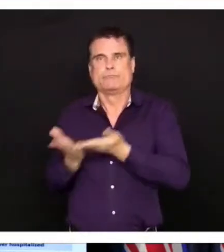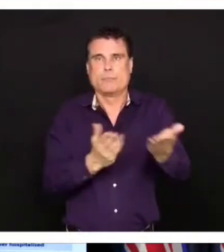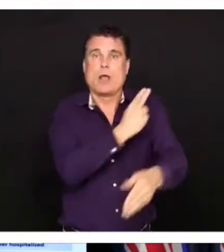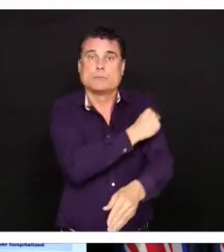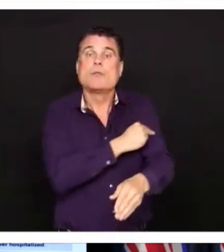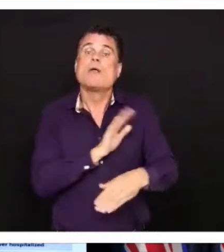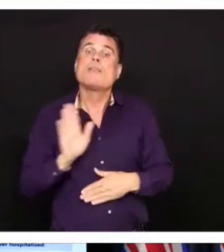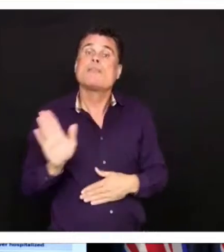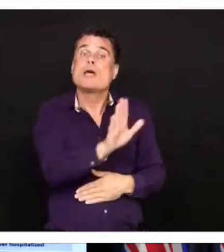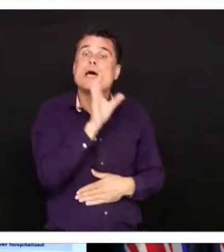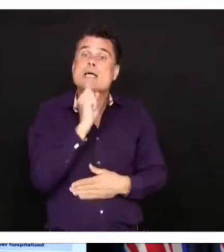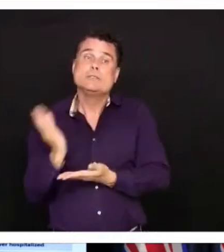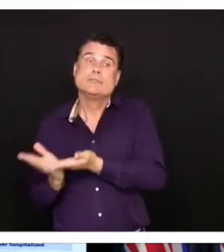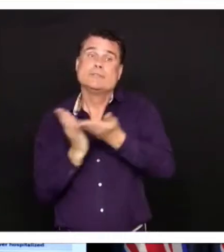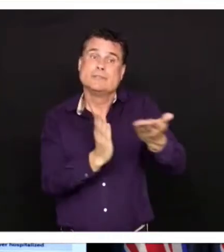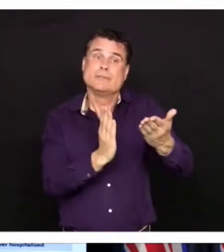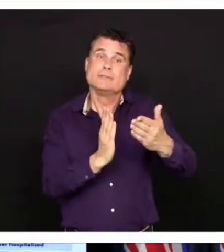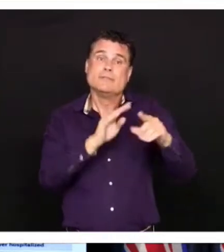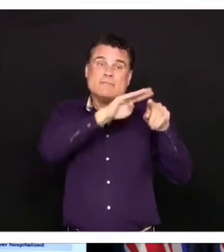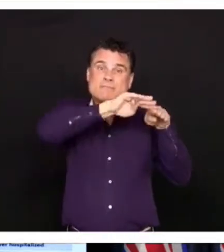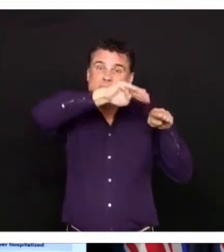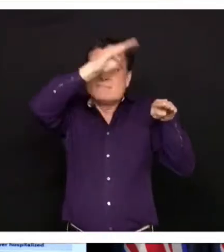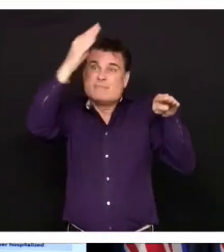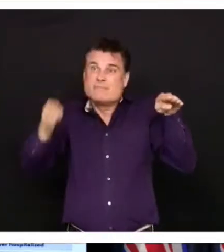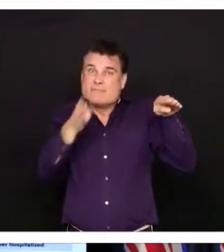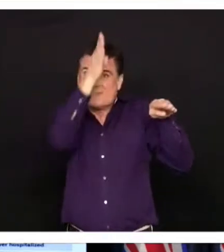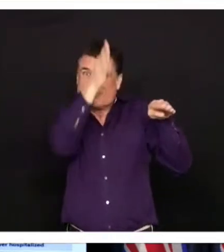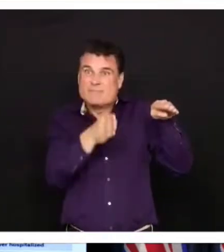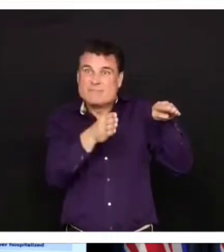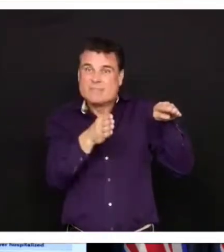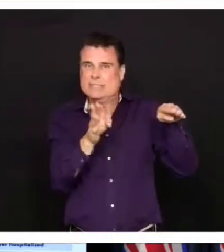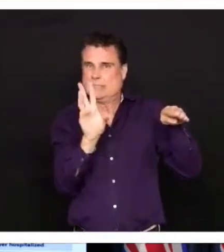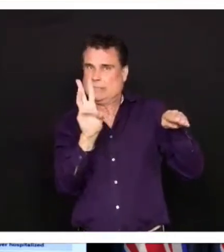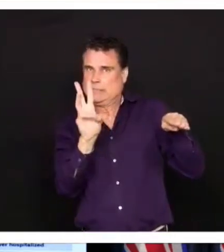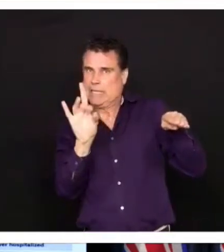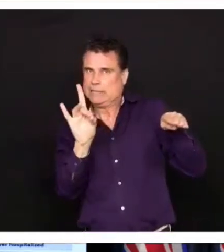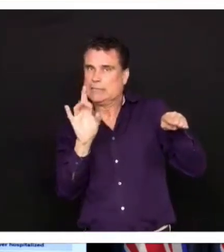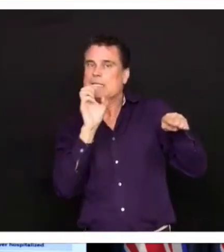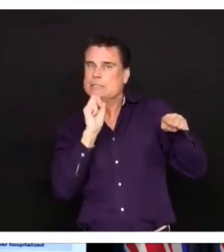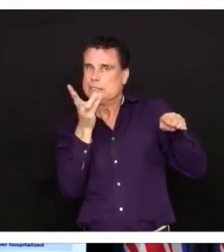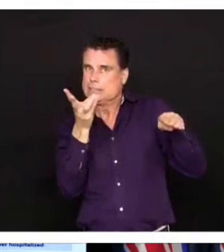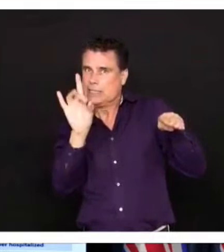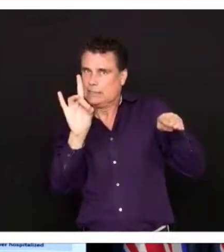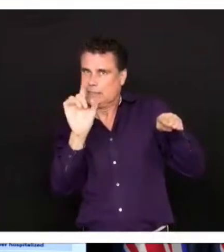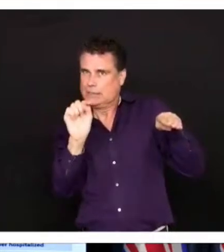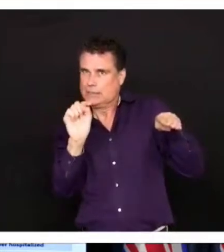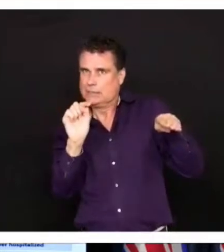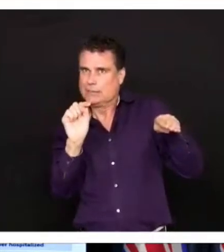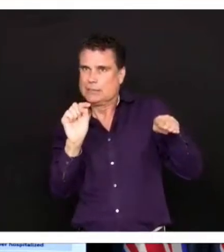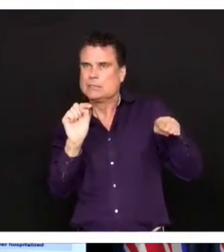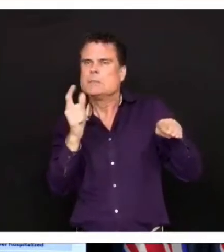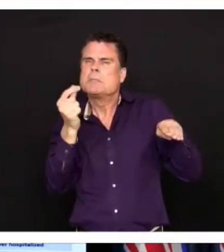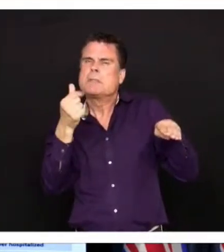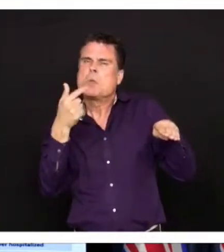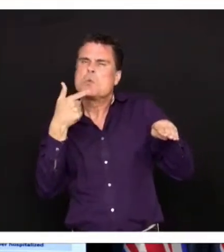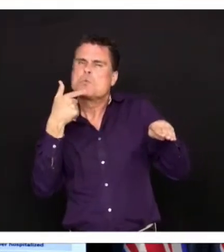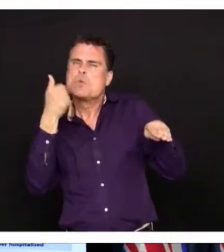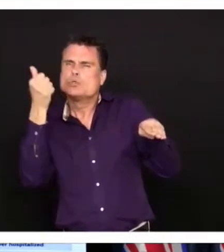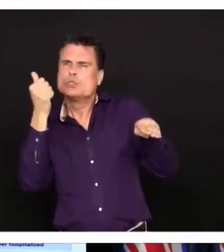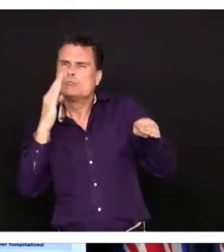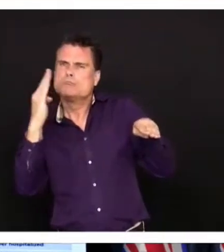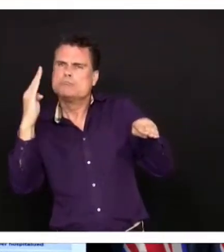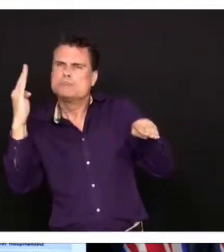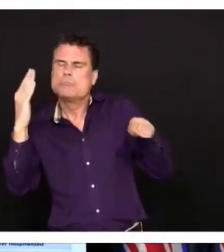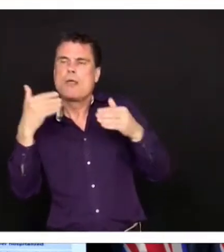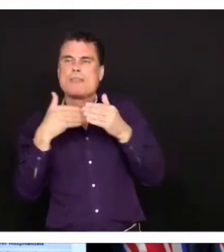is being able to be, that they are able to care and stay at home and recover at home. The average or the